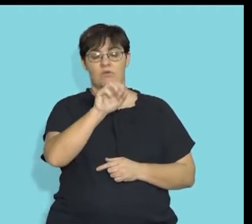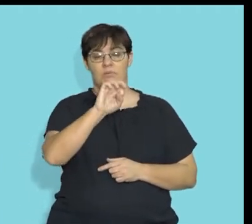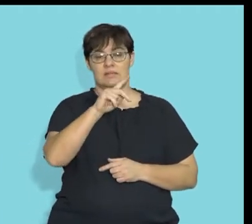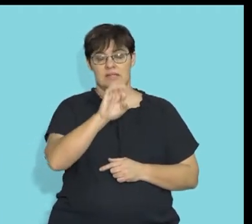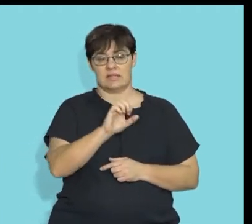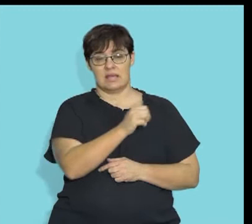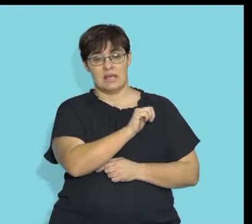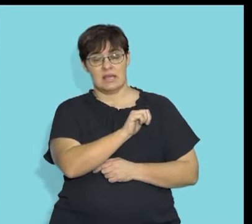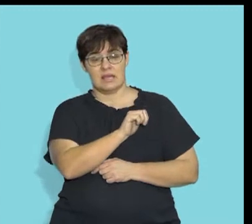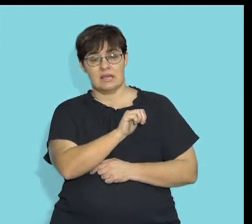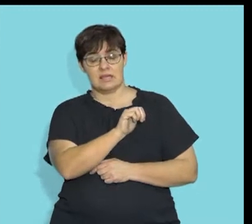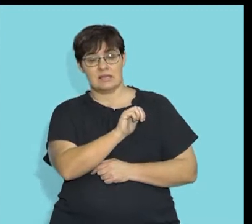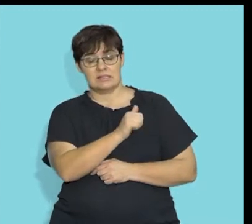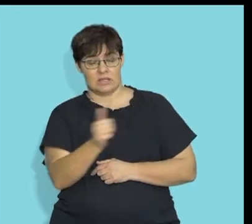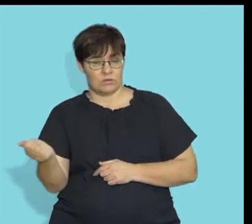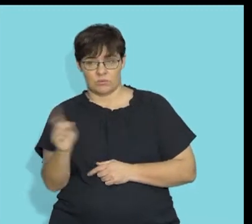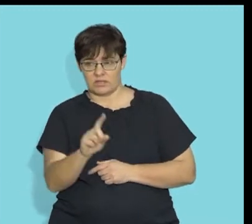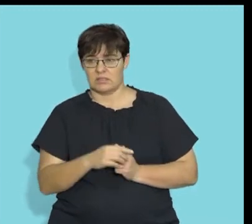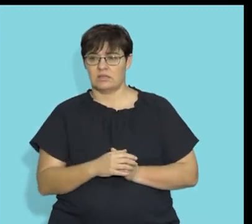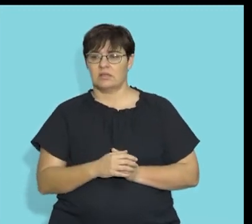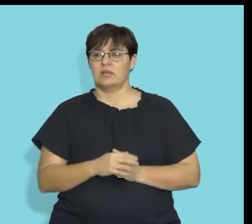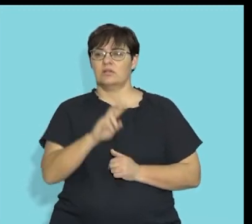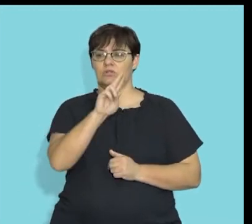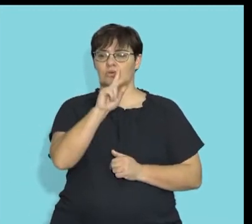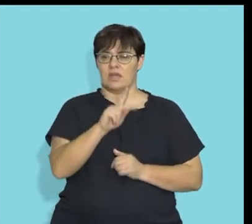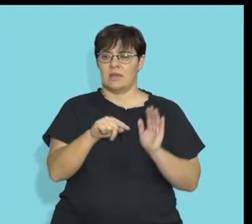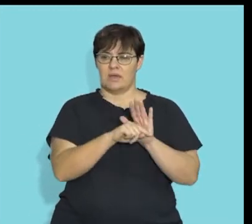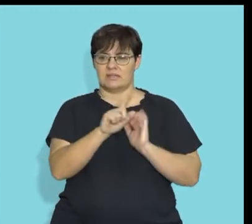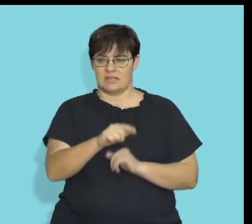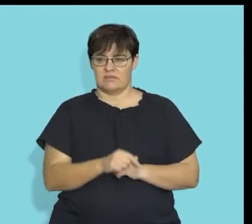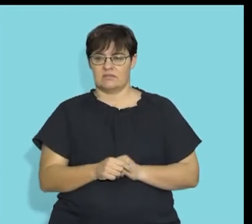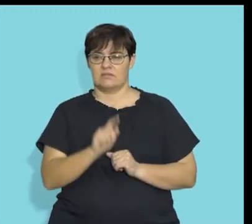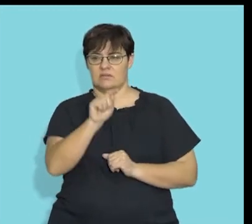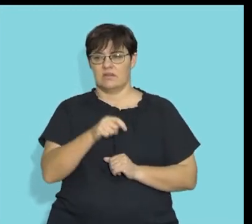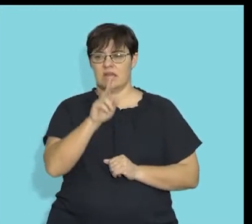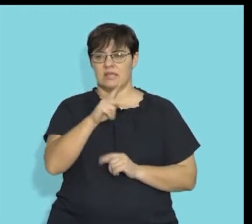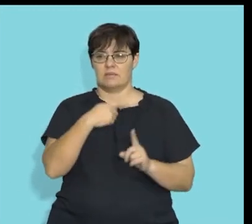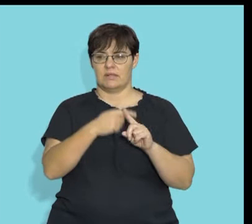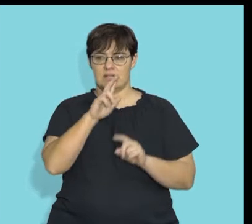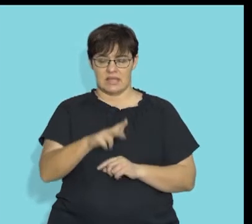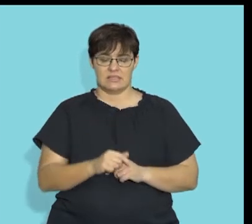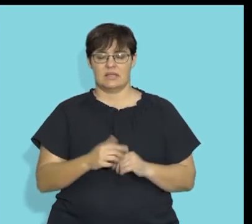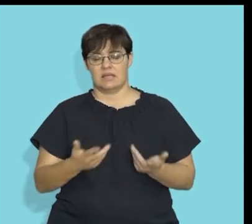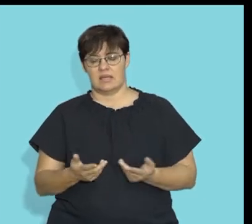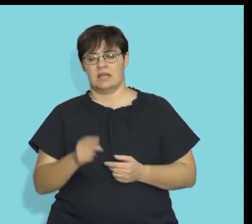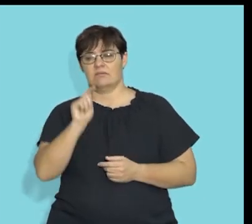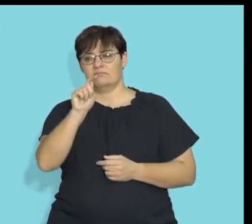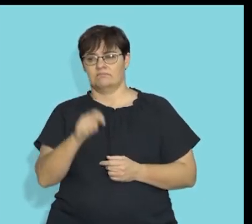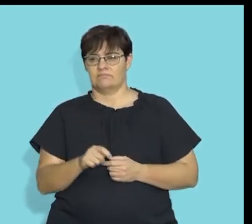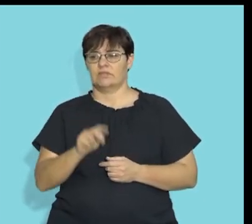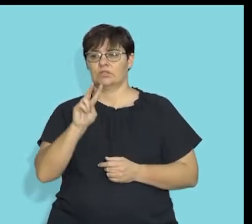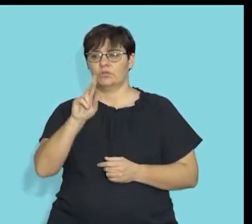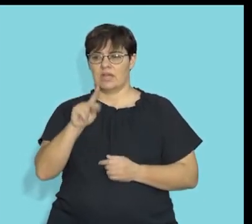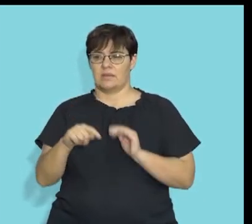sequence are 2k minus 7, k plus 8, and 2k minus 1. We first need